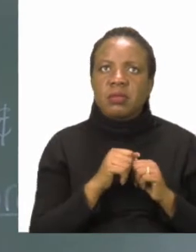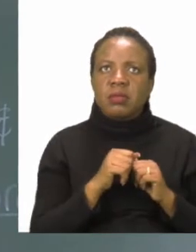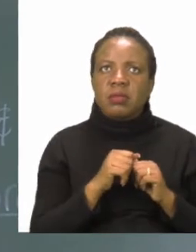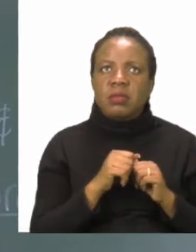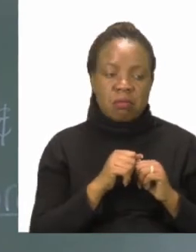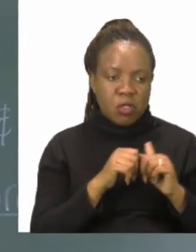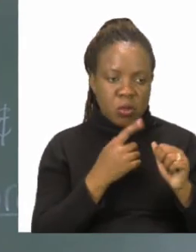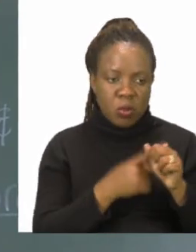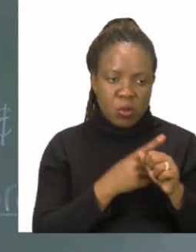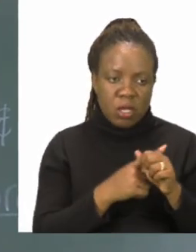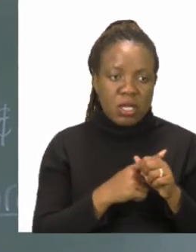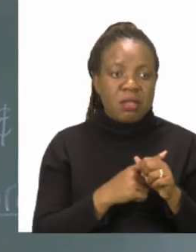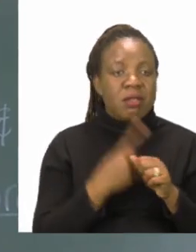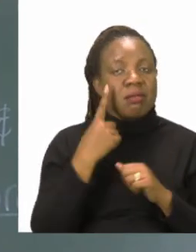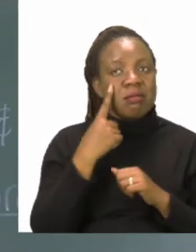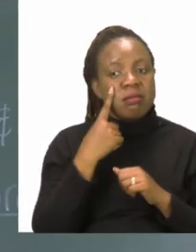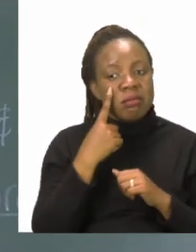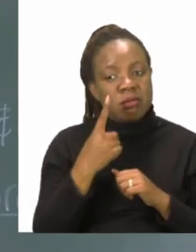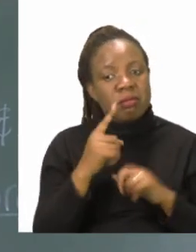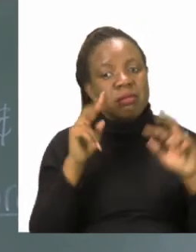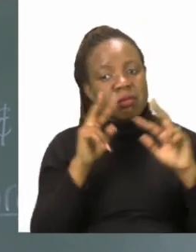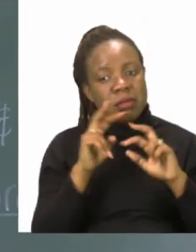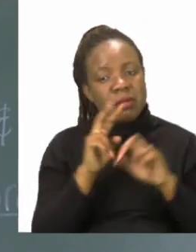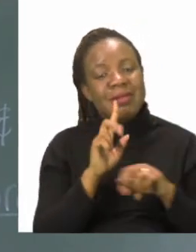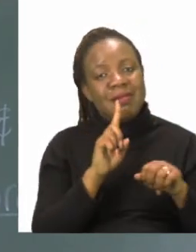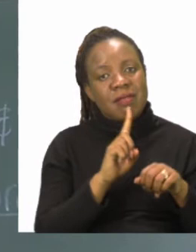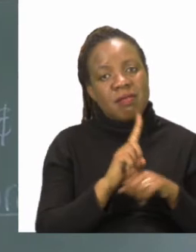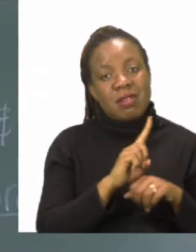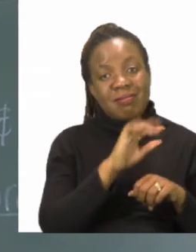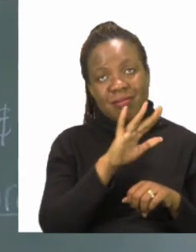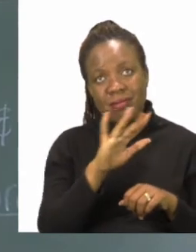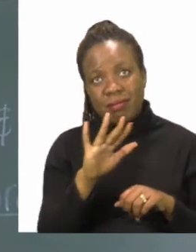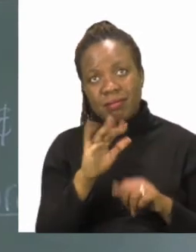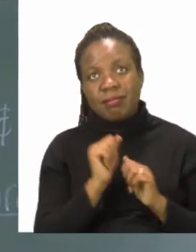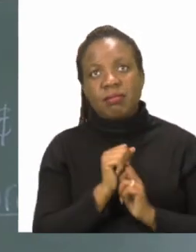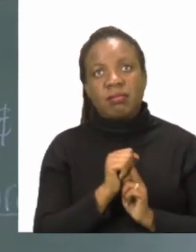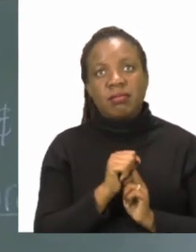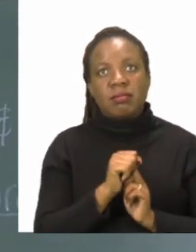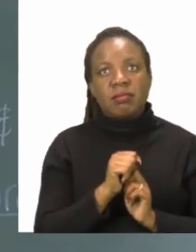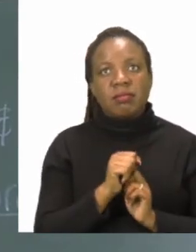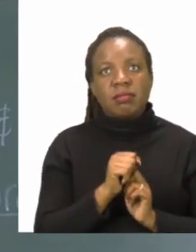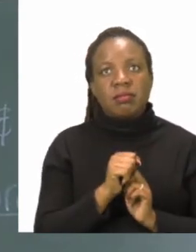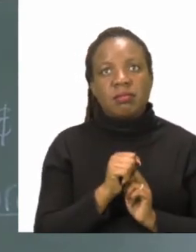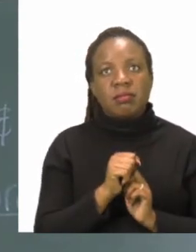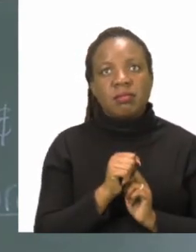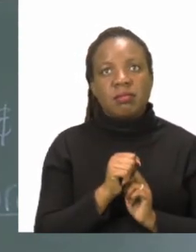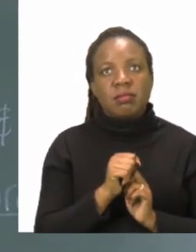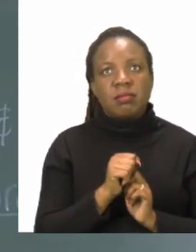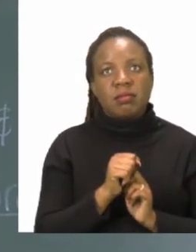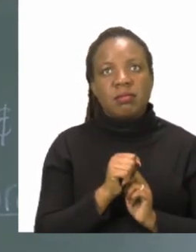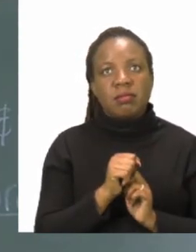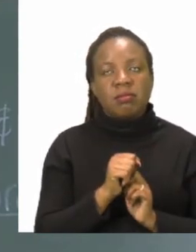the first letter of a word. Now let's see if we can find the word